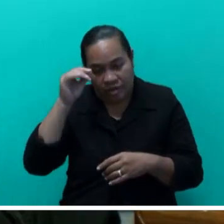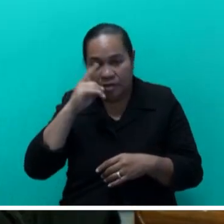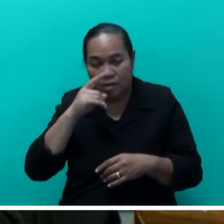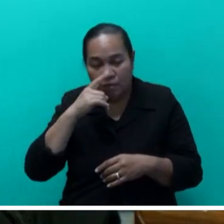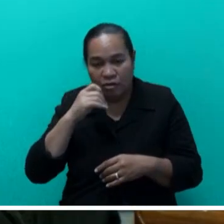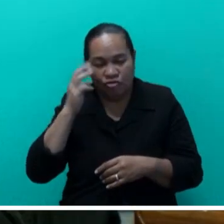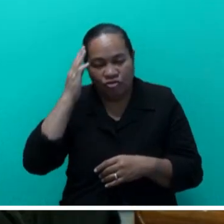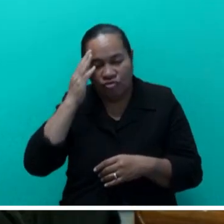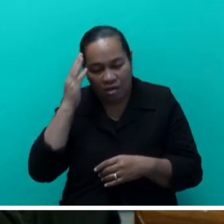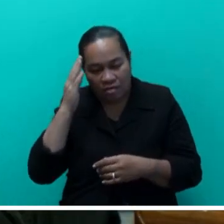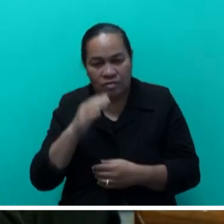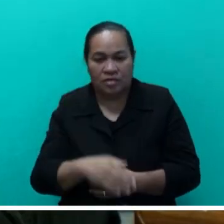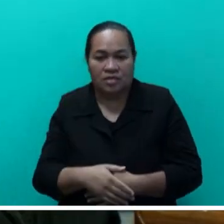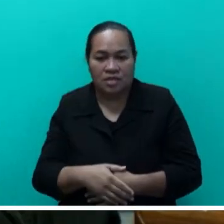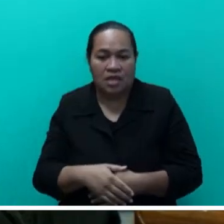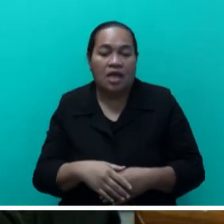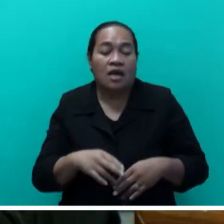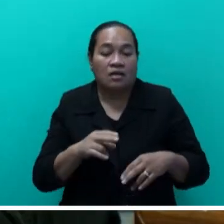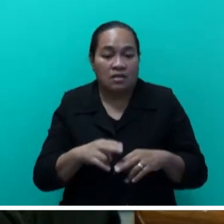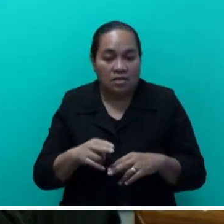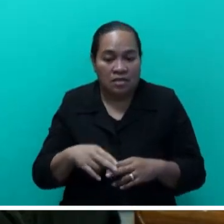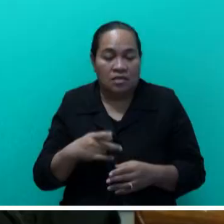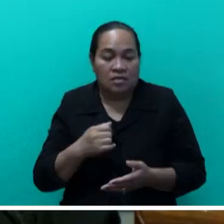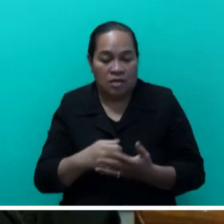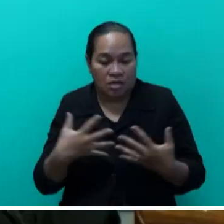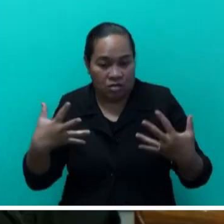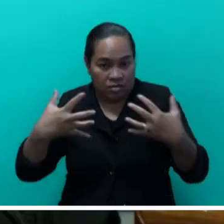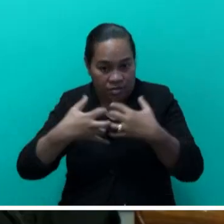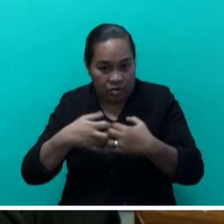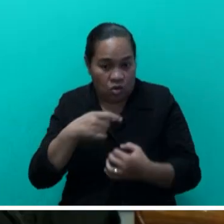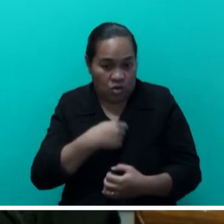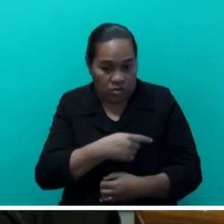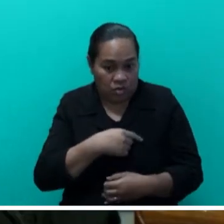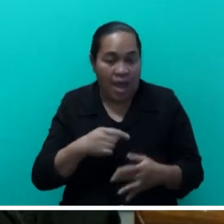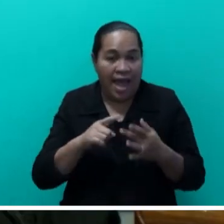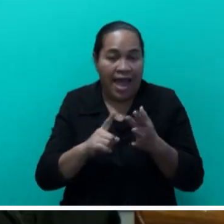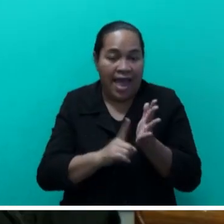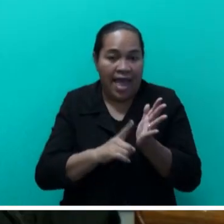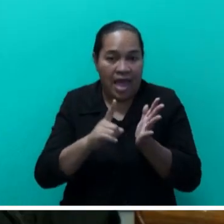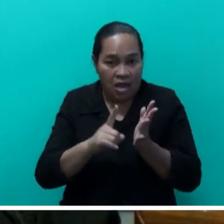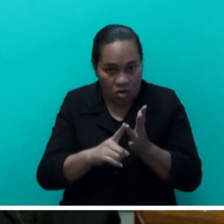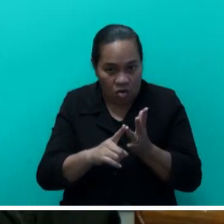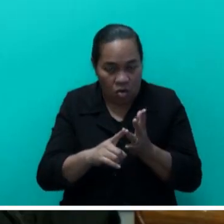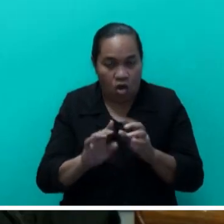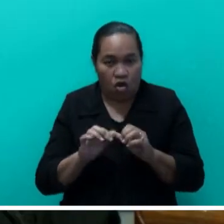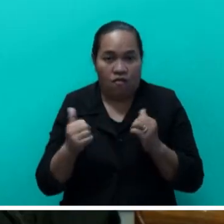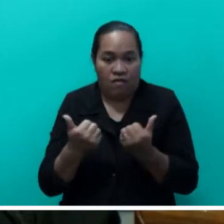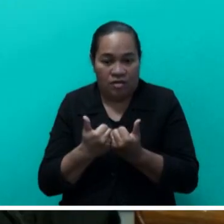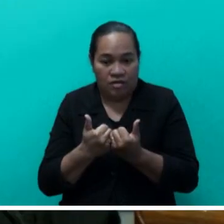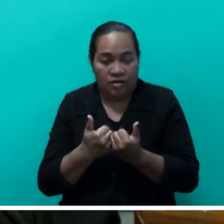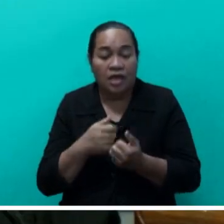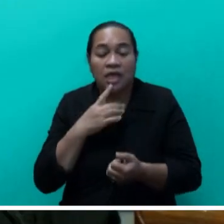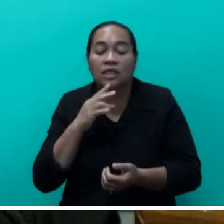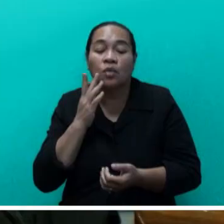aspirations. Fiji's support to UNRIP is complementary to its commitment to ILO Convention 169, which ratified